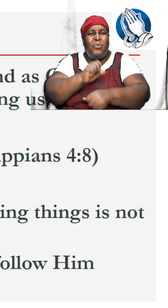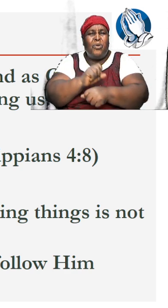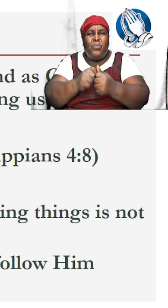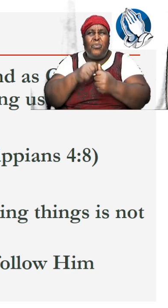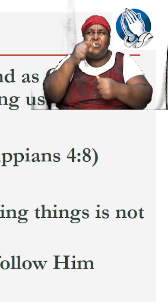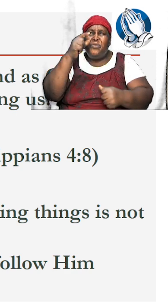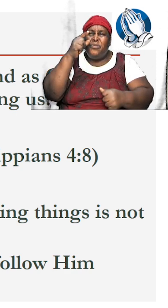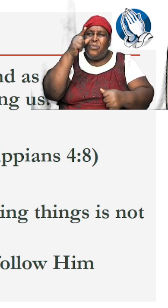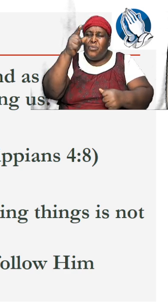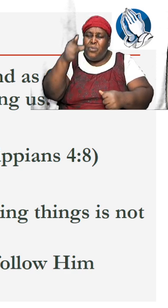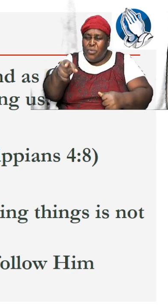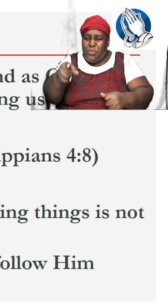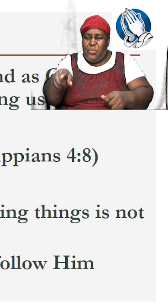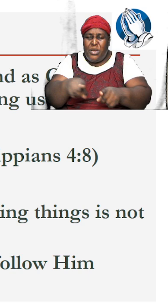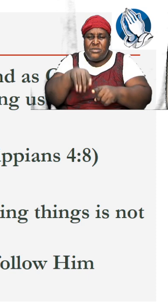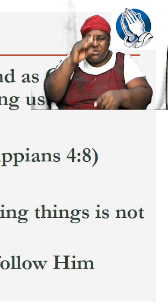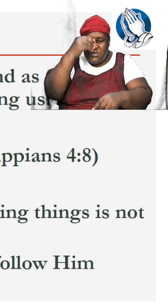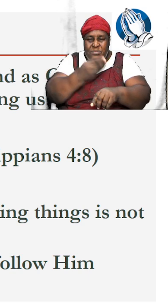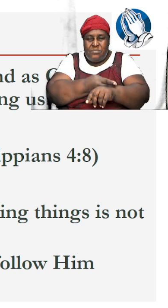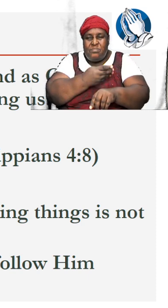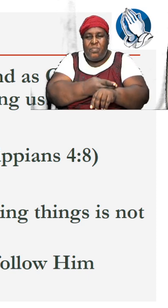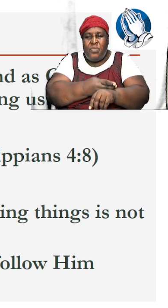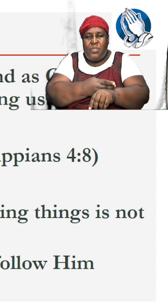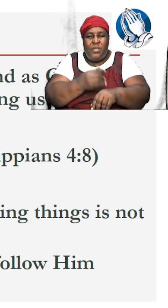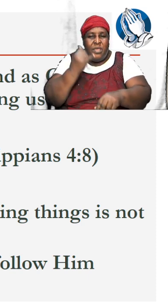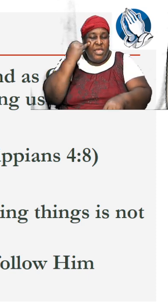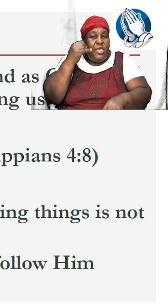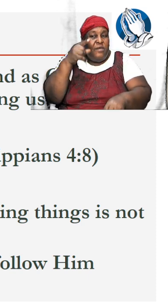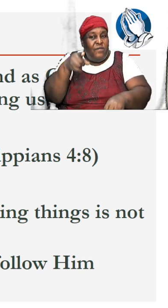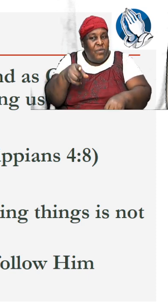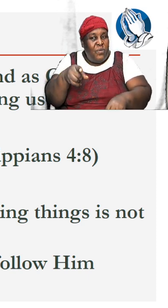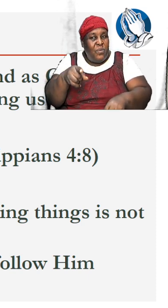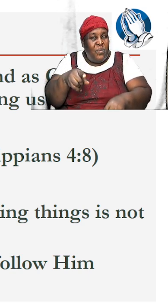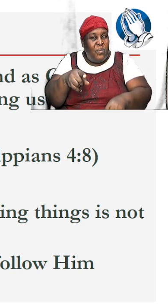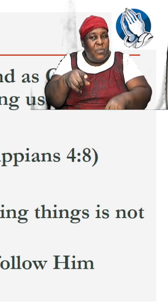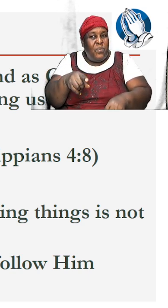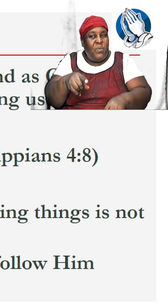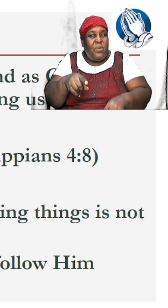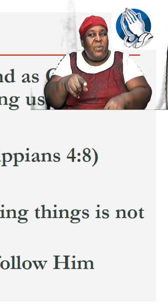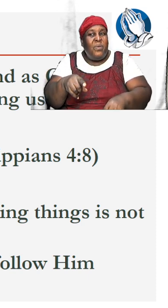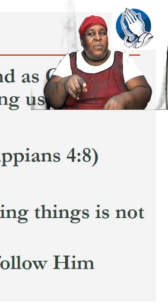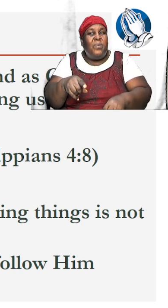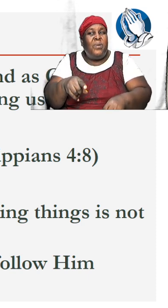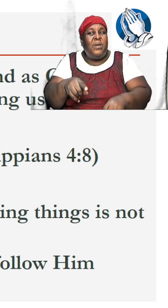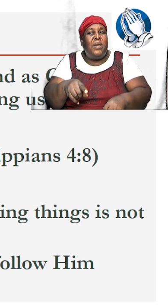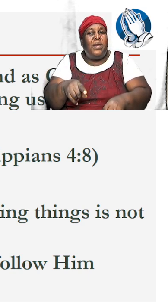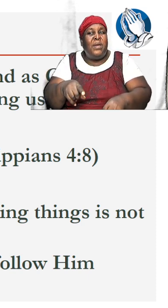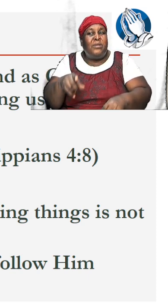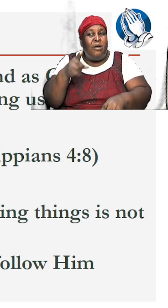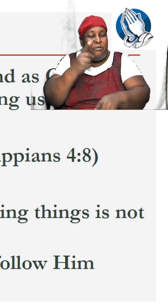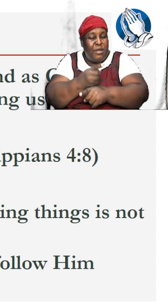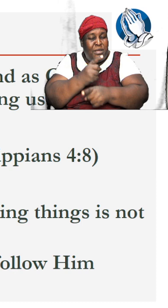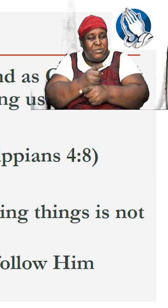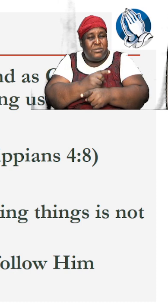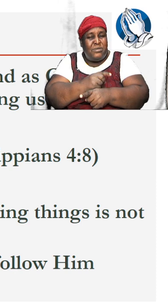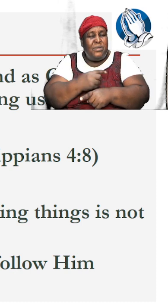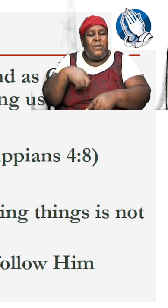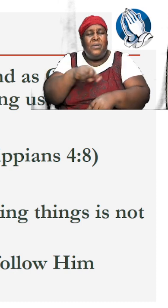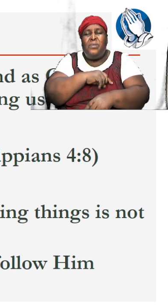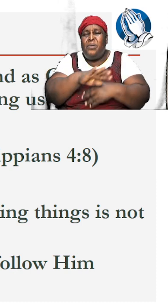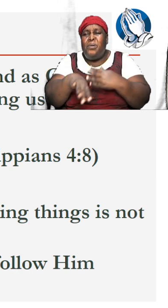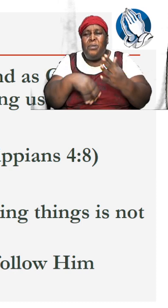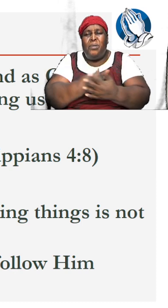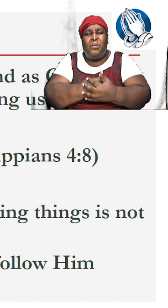whom the father chasteneth not? But if he be without chastisement, whereof are all partakers, then